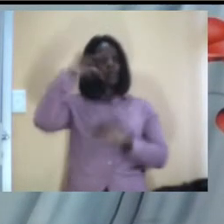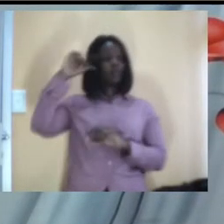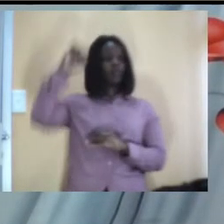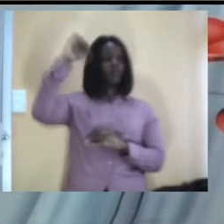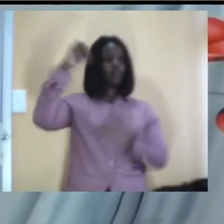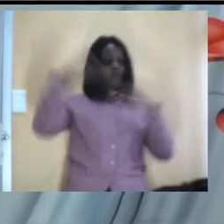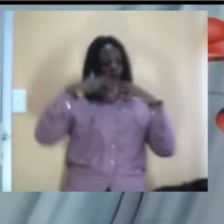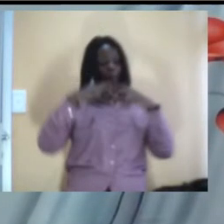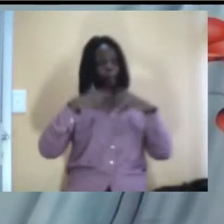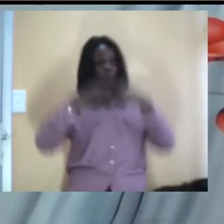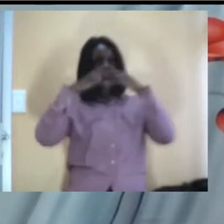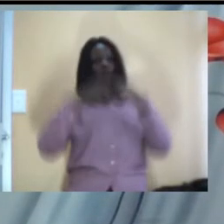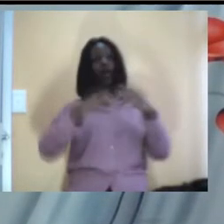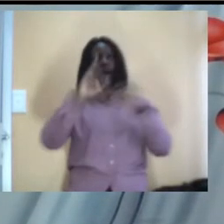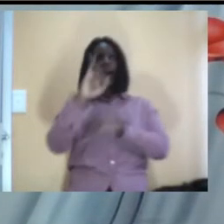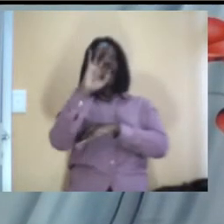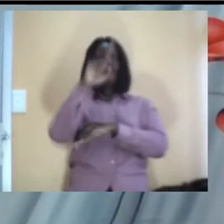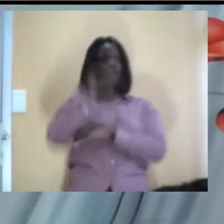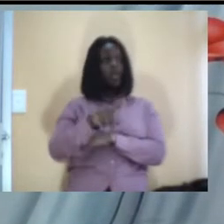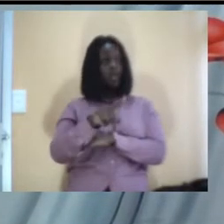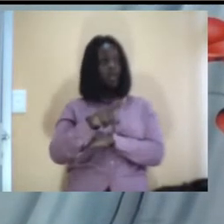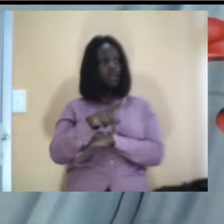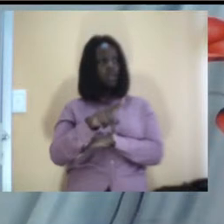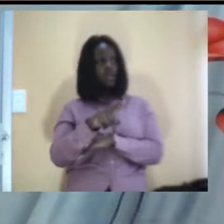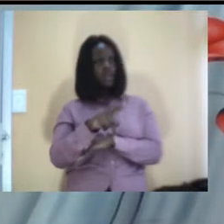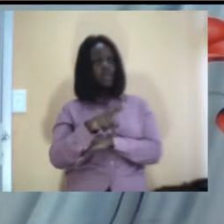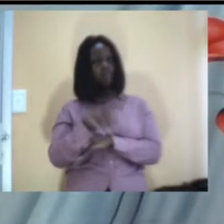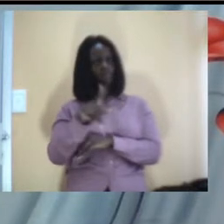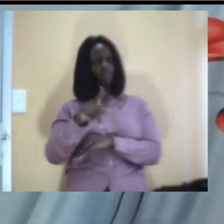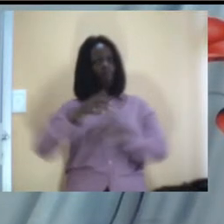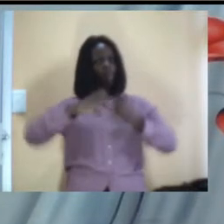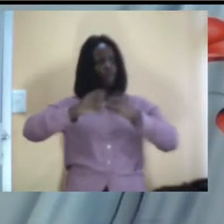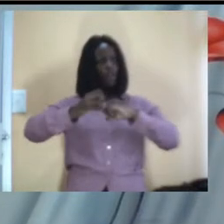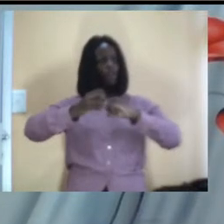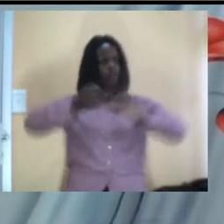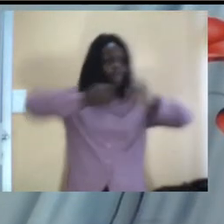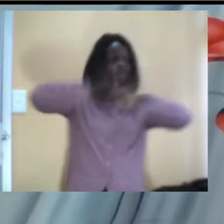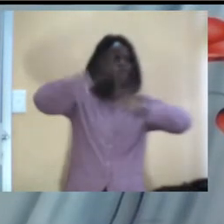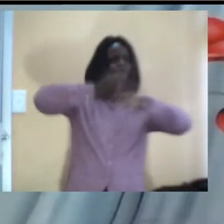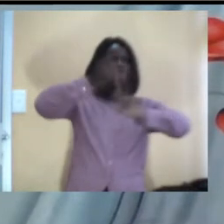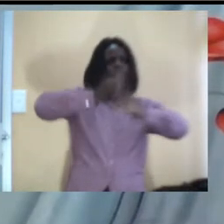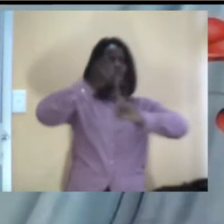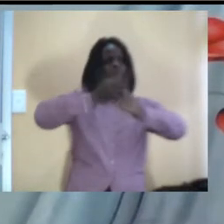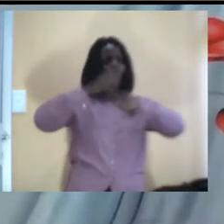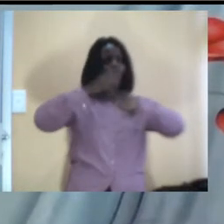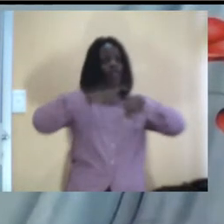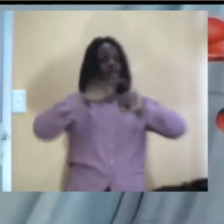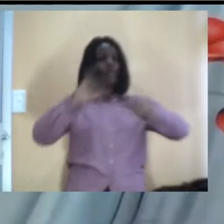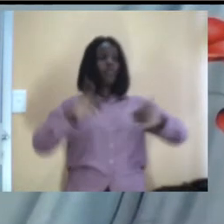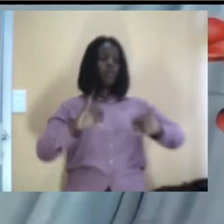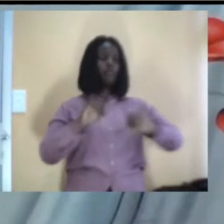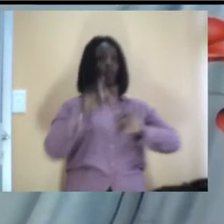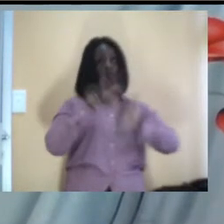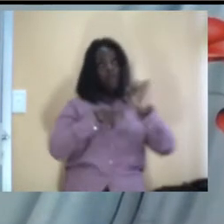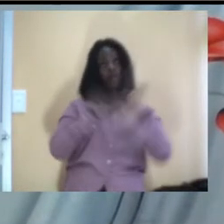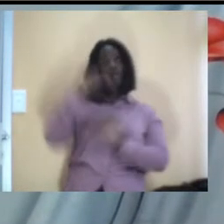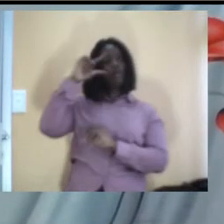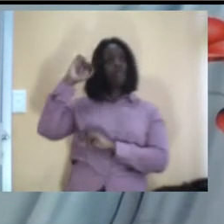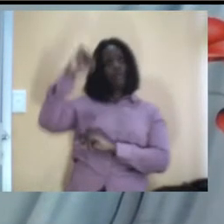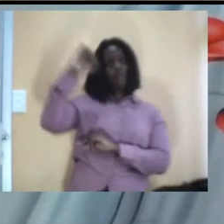inhlangano ye-IFP eyama esikhaleni kukubi. Wasifundisa-ke ukuba